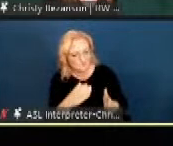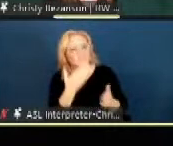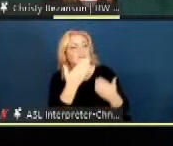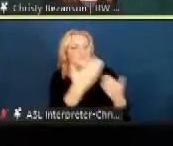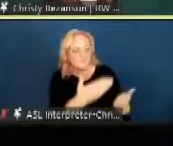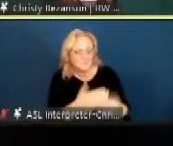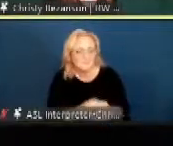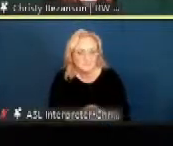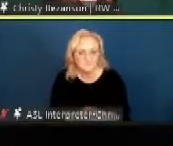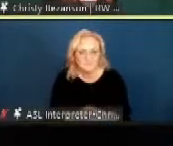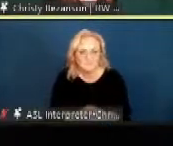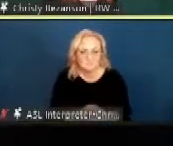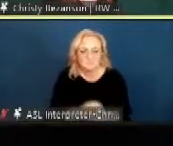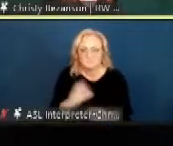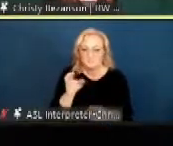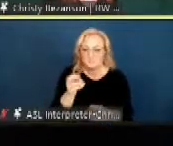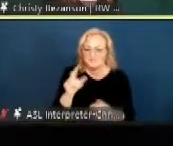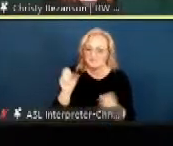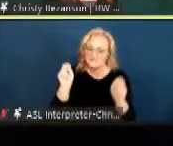Okay. Thanks, Governor.